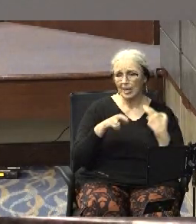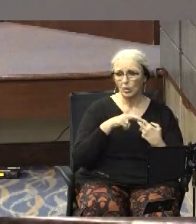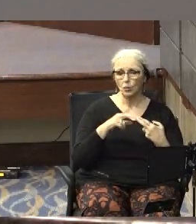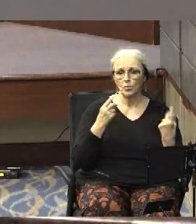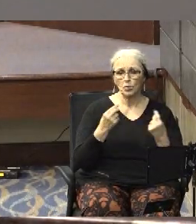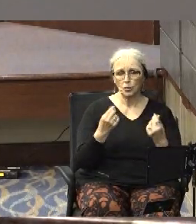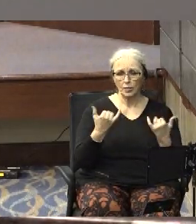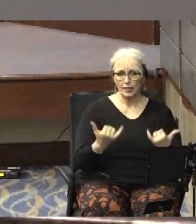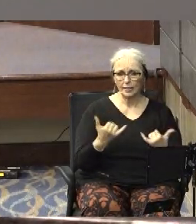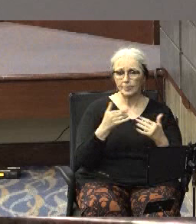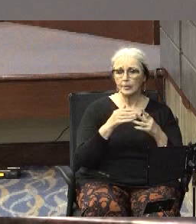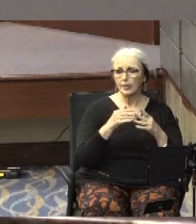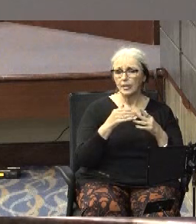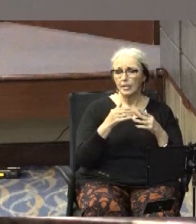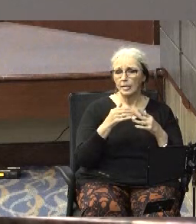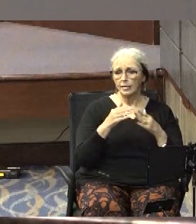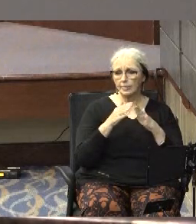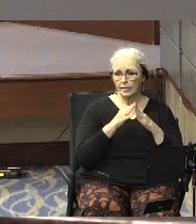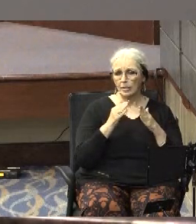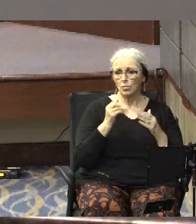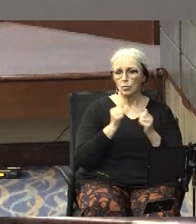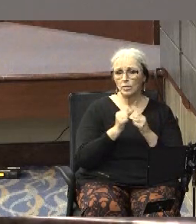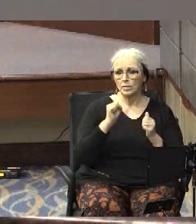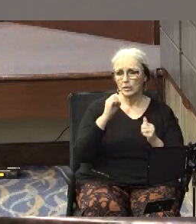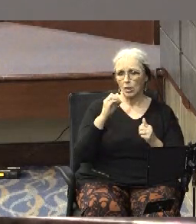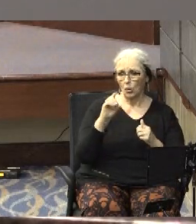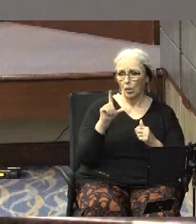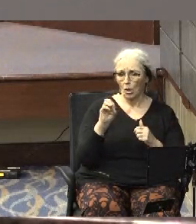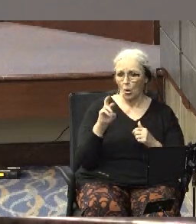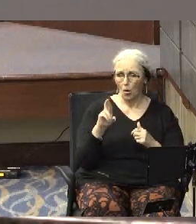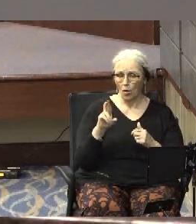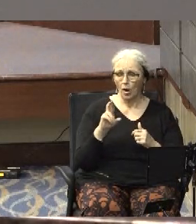trying to move with solar